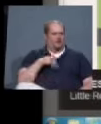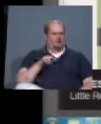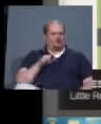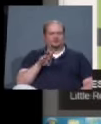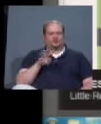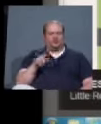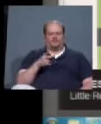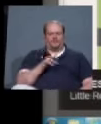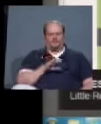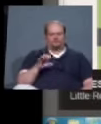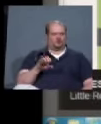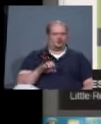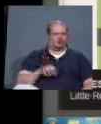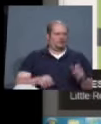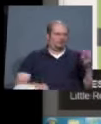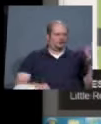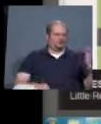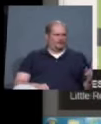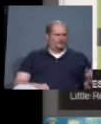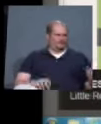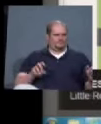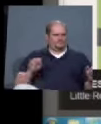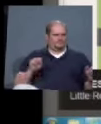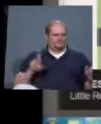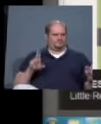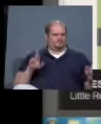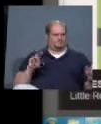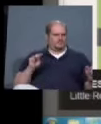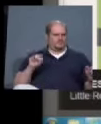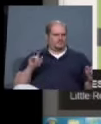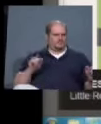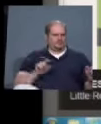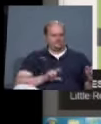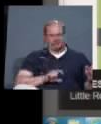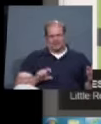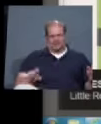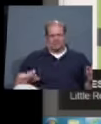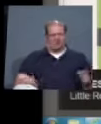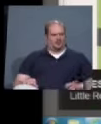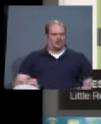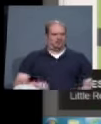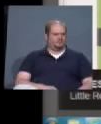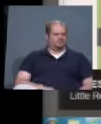24th Street on the left-hand side, and then Summit's on the bottom of the page.